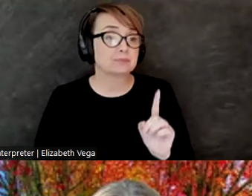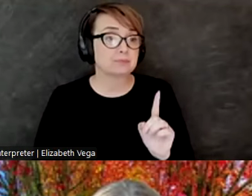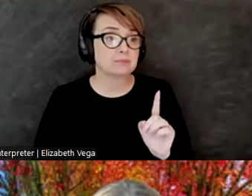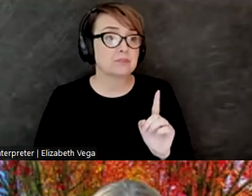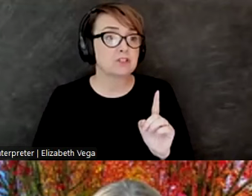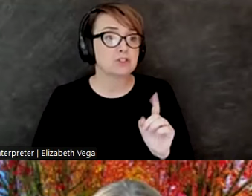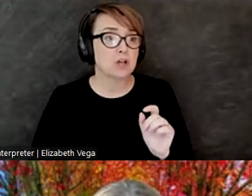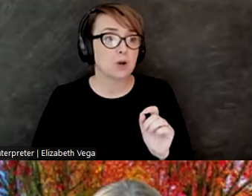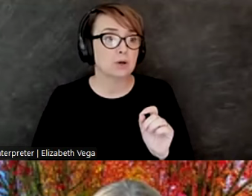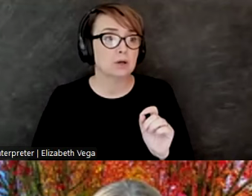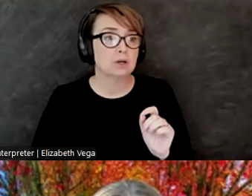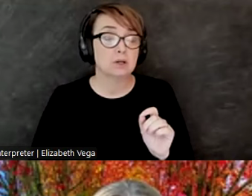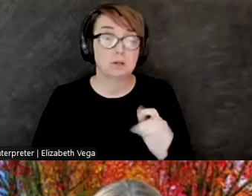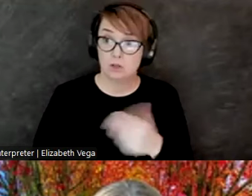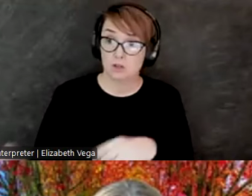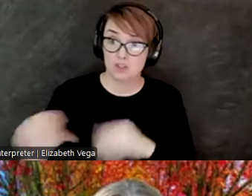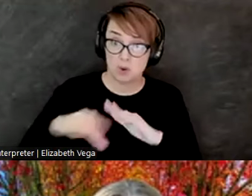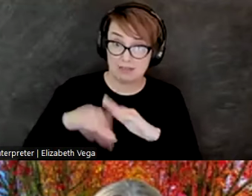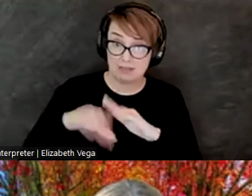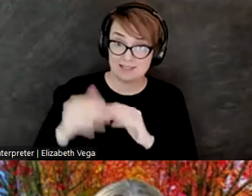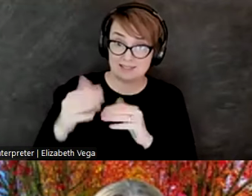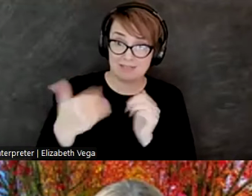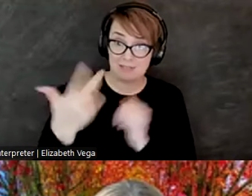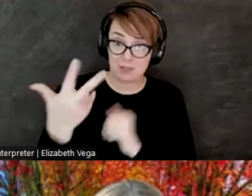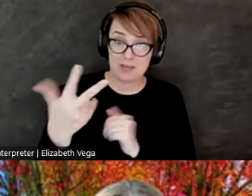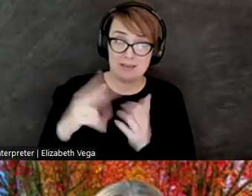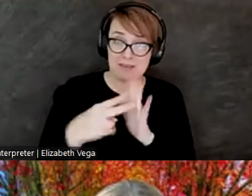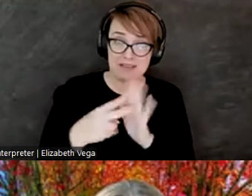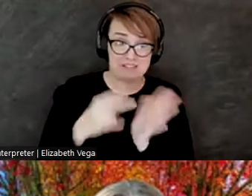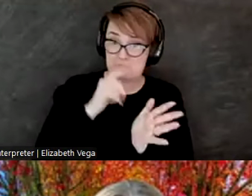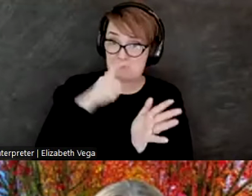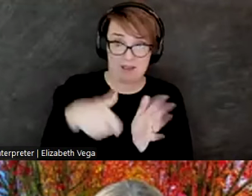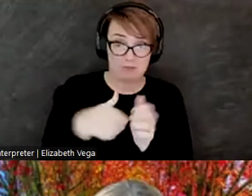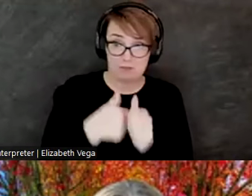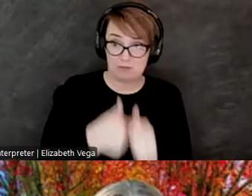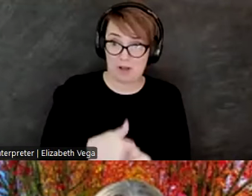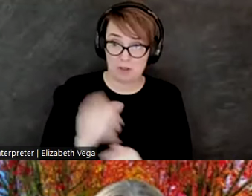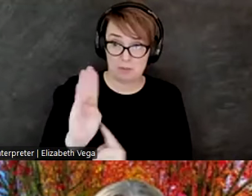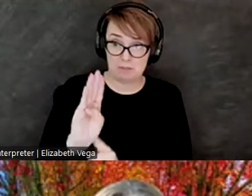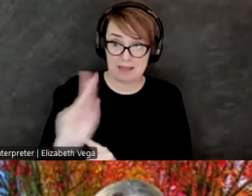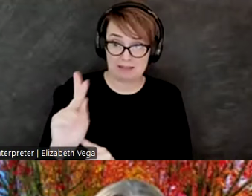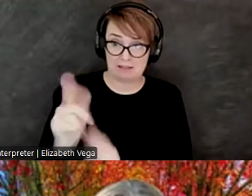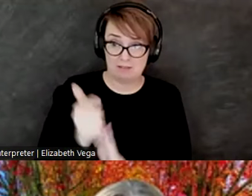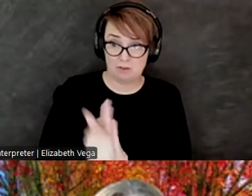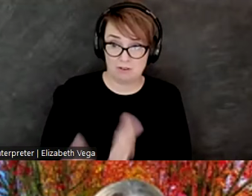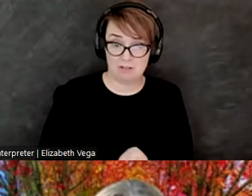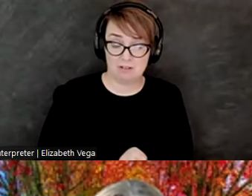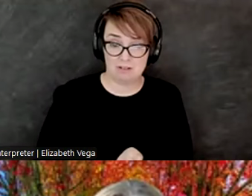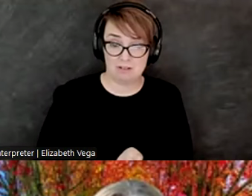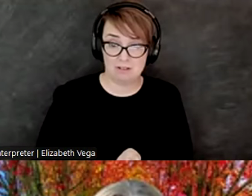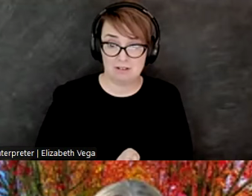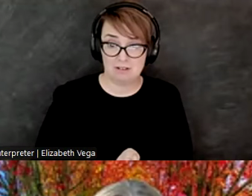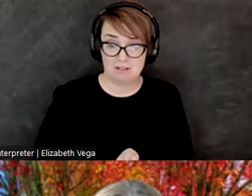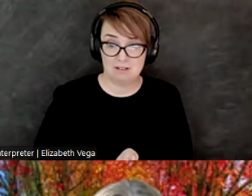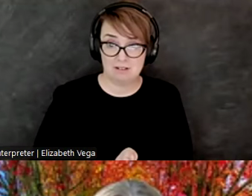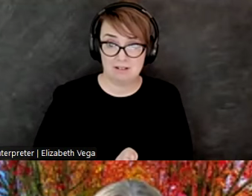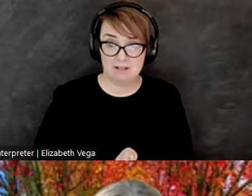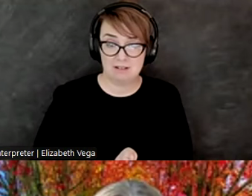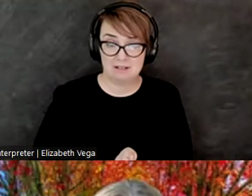So if you have less than three, then it wouldn't be subject to Bagley Keene. That is your